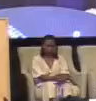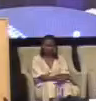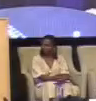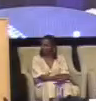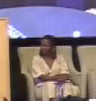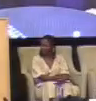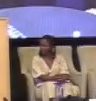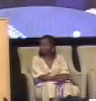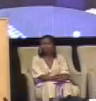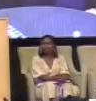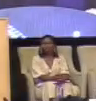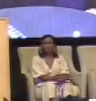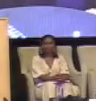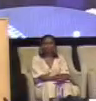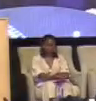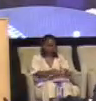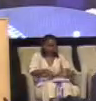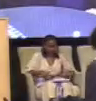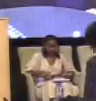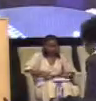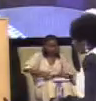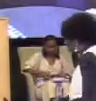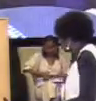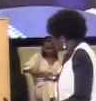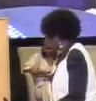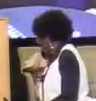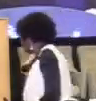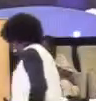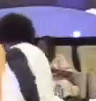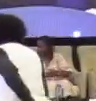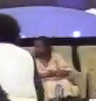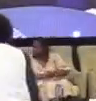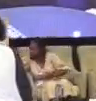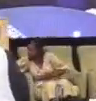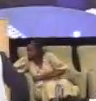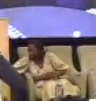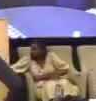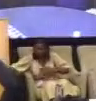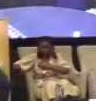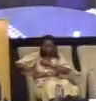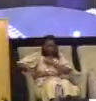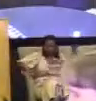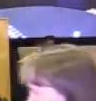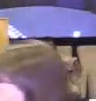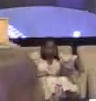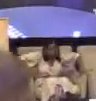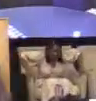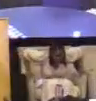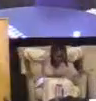the stage. Let's quickly do the photo op, and then we can officially close the proceedings for the day.